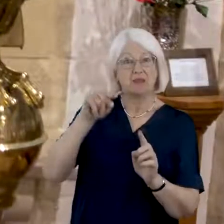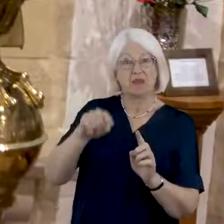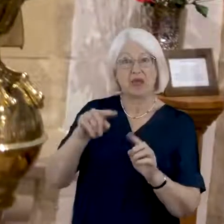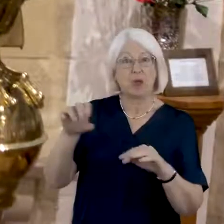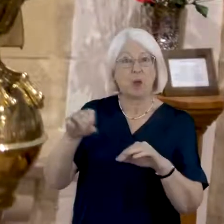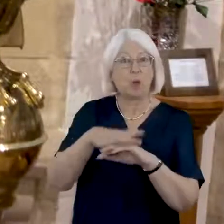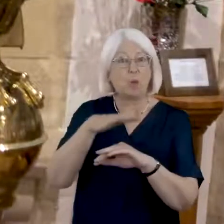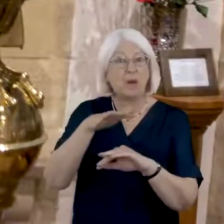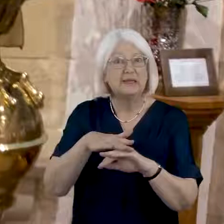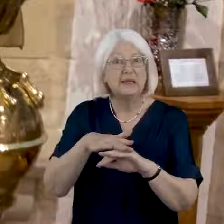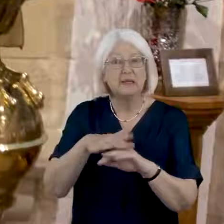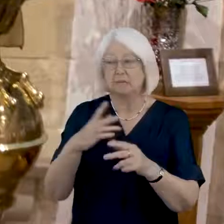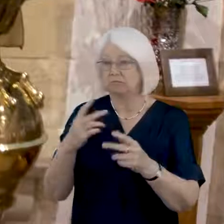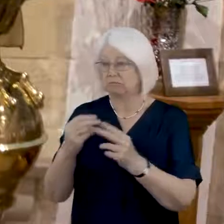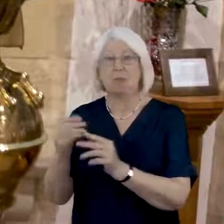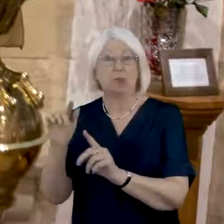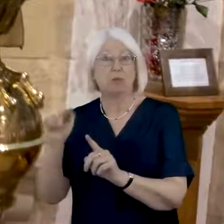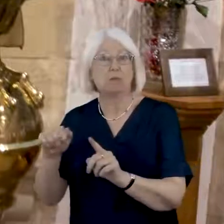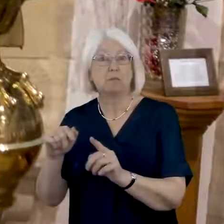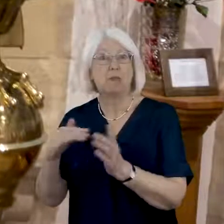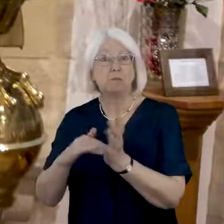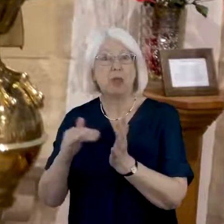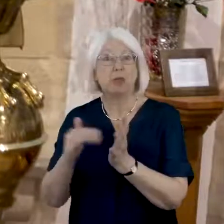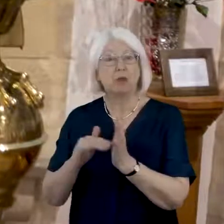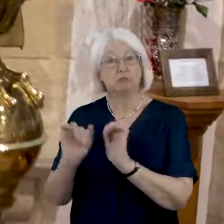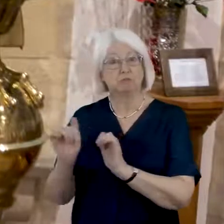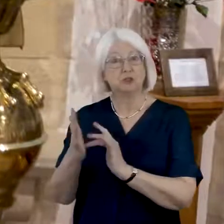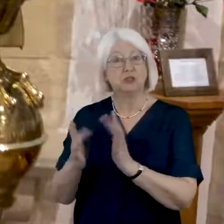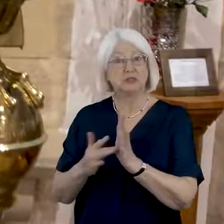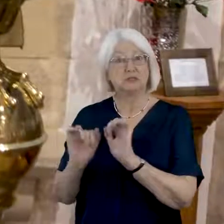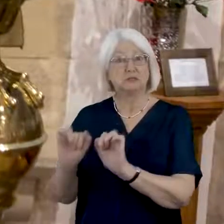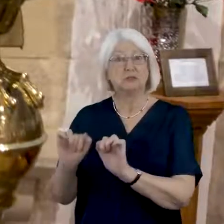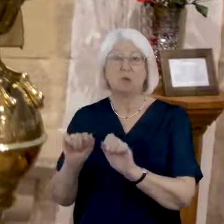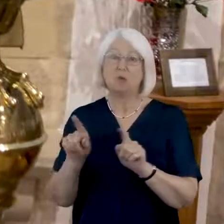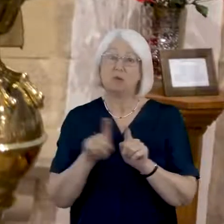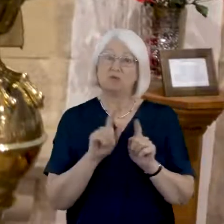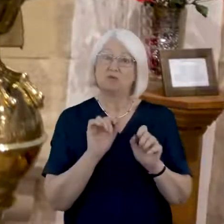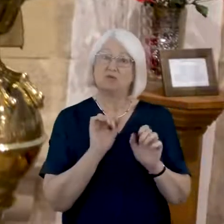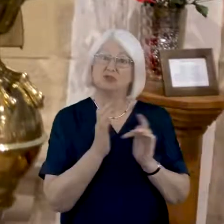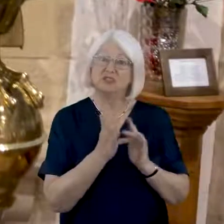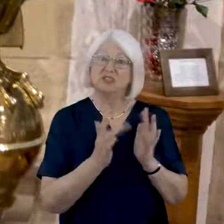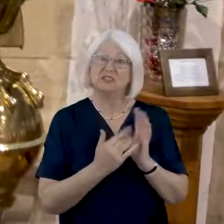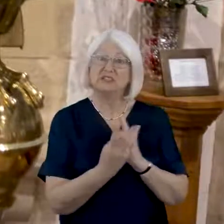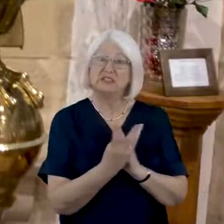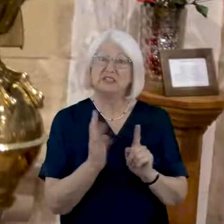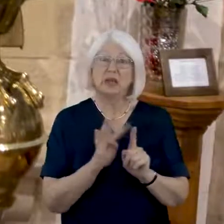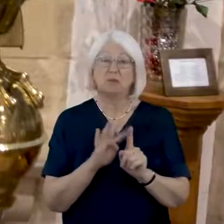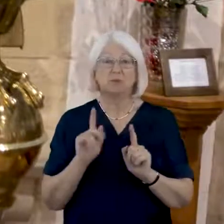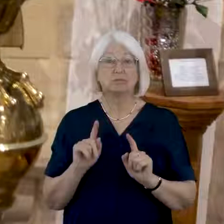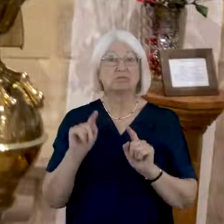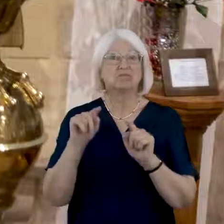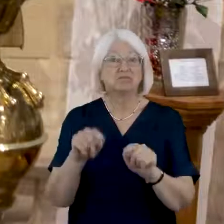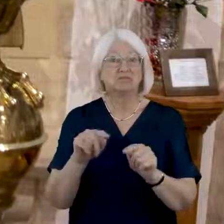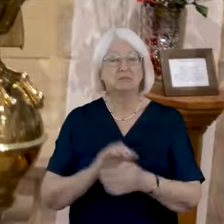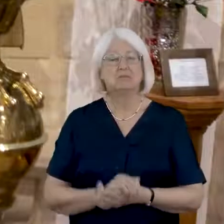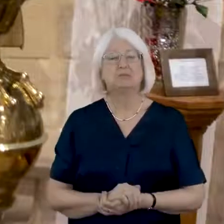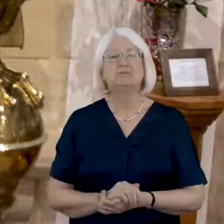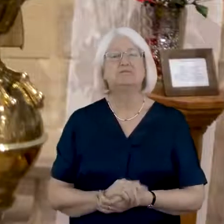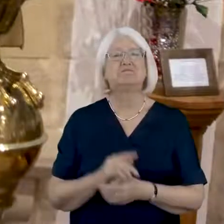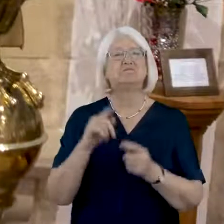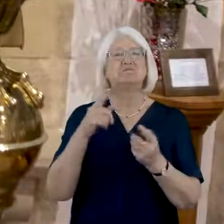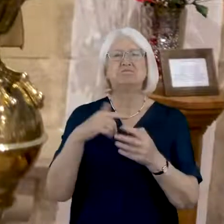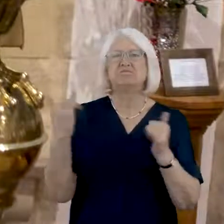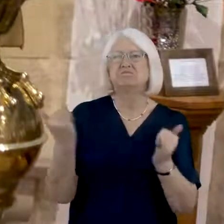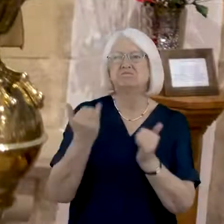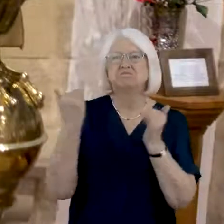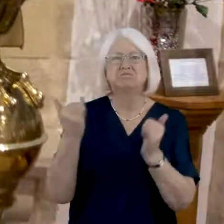Jesus and his disciples had also been invited to the wedding. When the wine gave out, the mother of Jesus said to